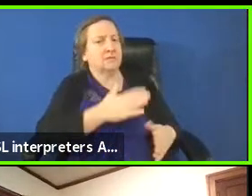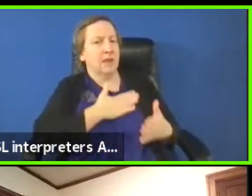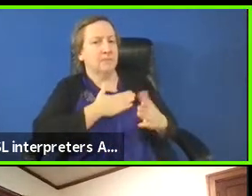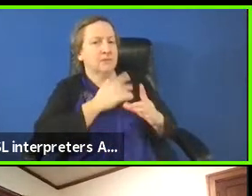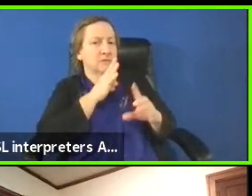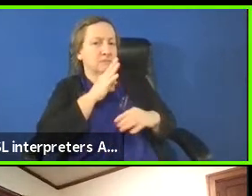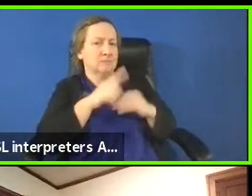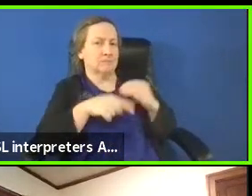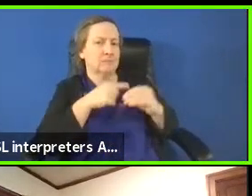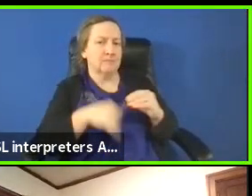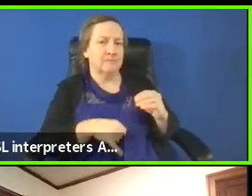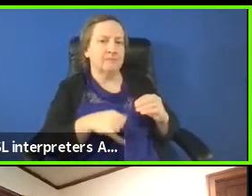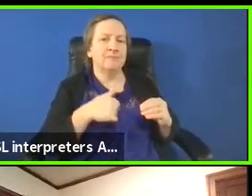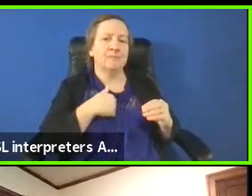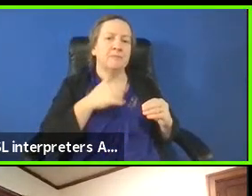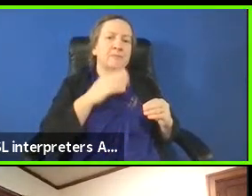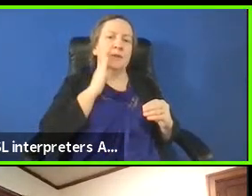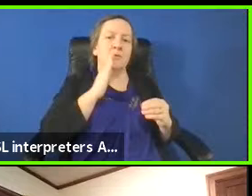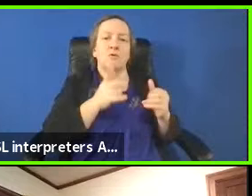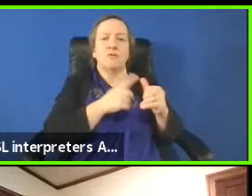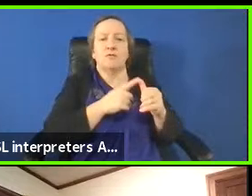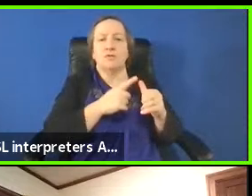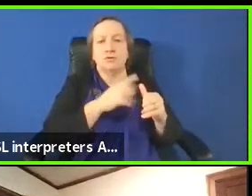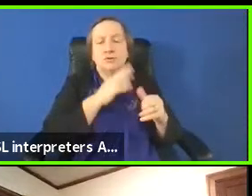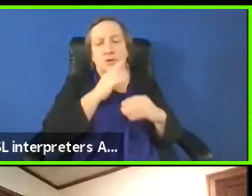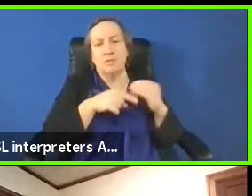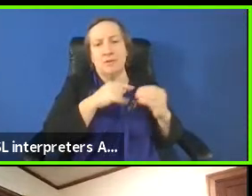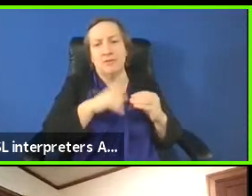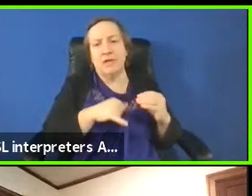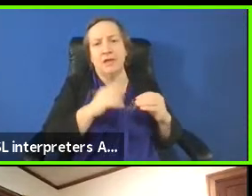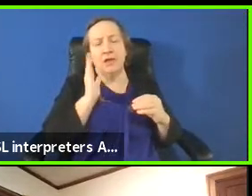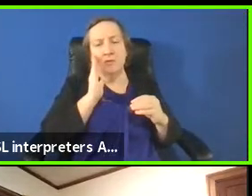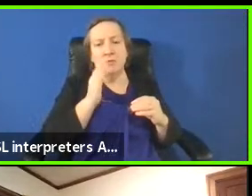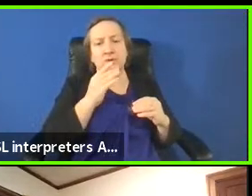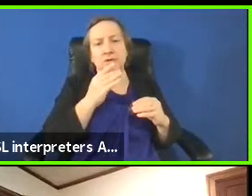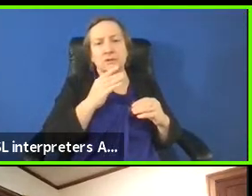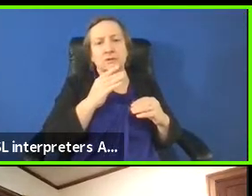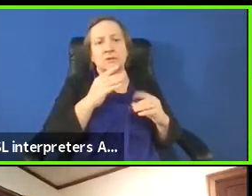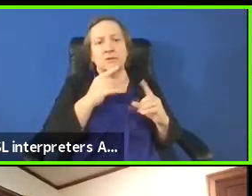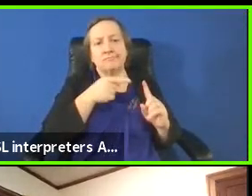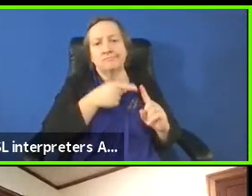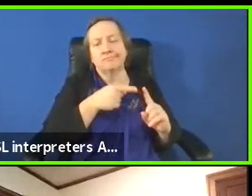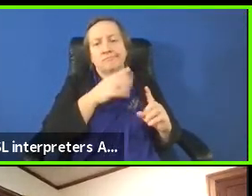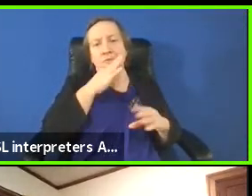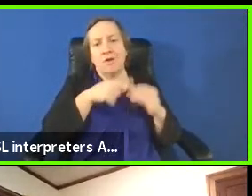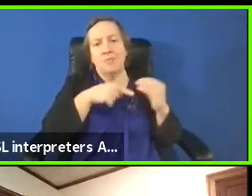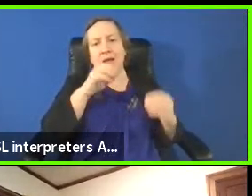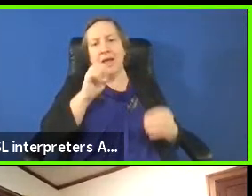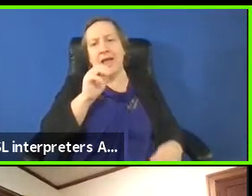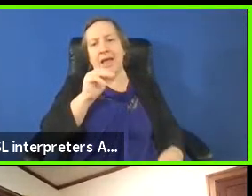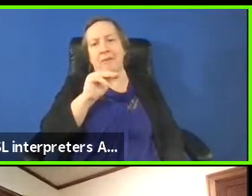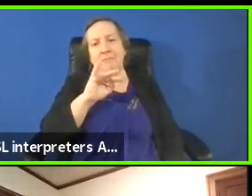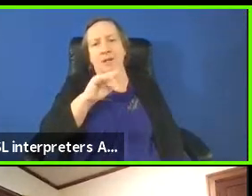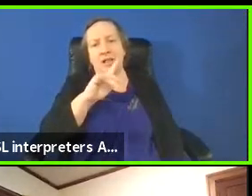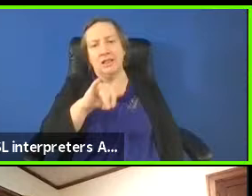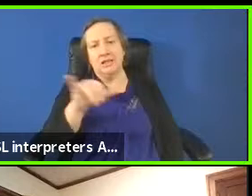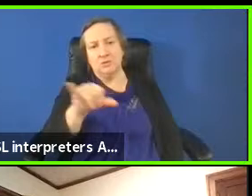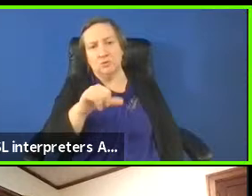that. And I'll speak to that. I'll call out Emily as well, who just joined the